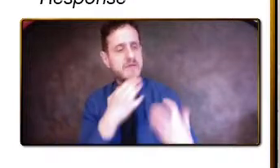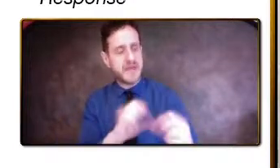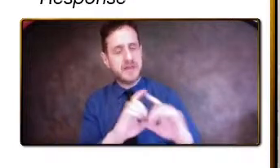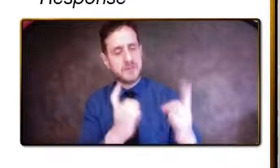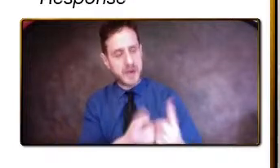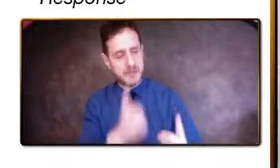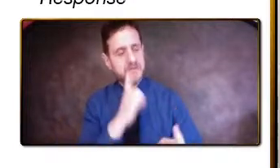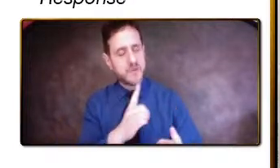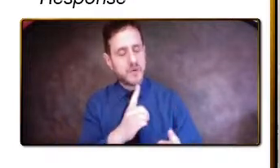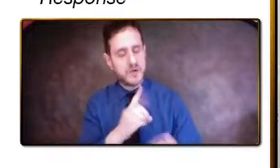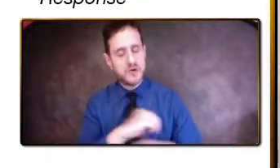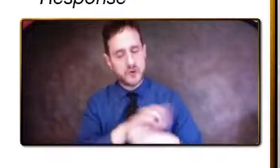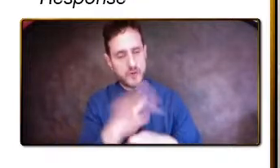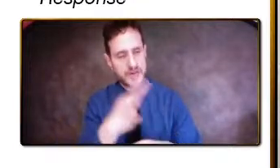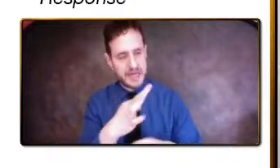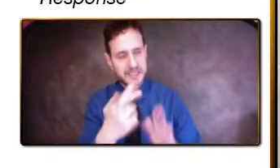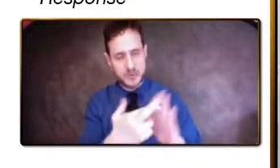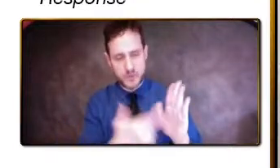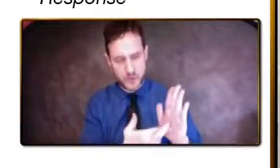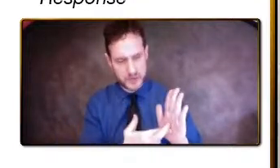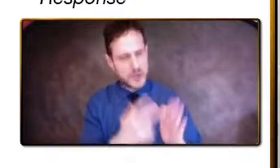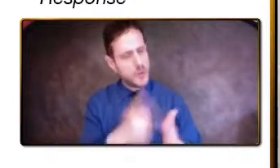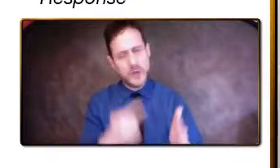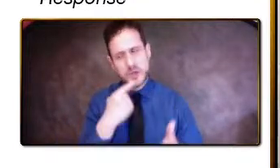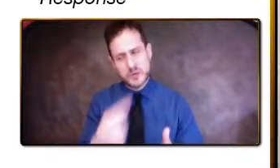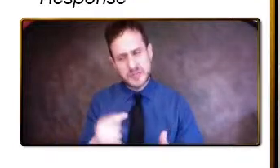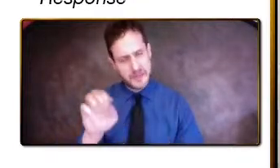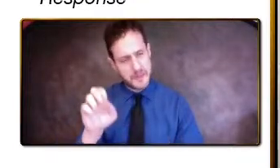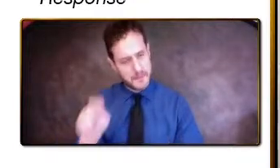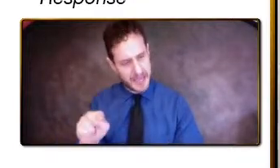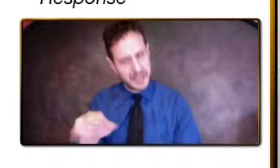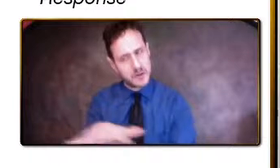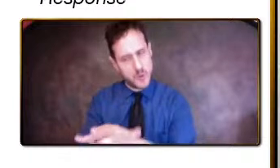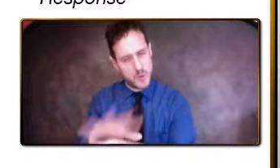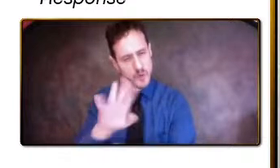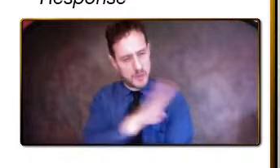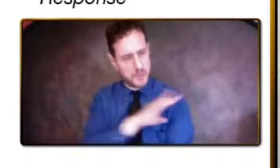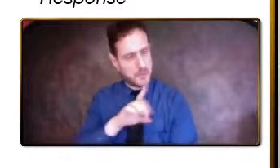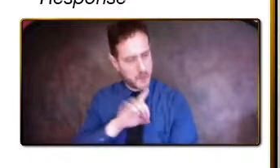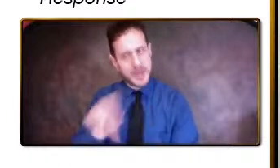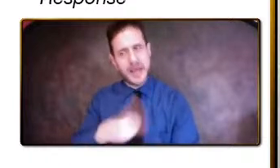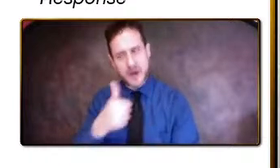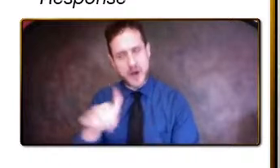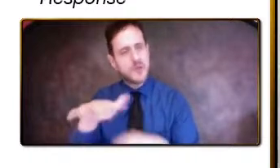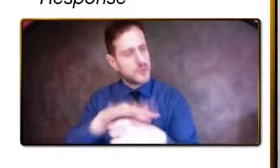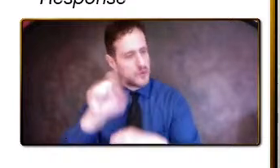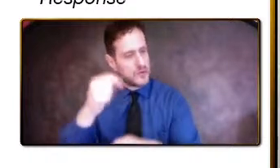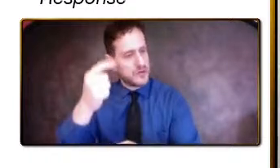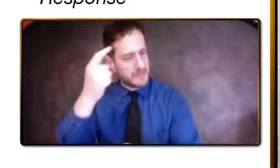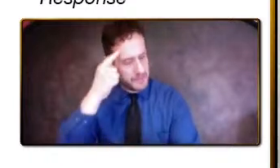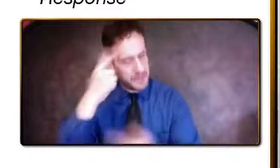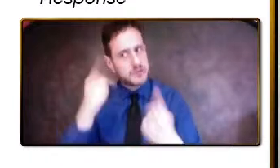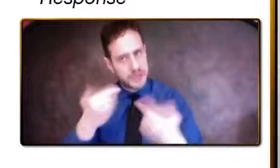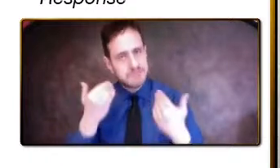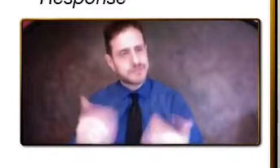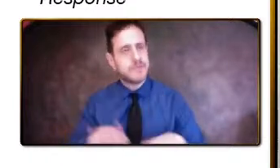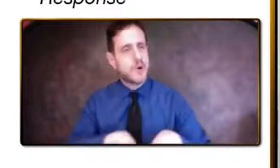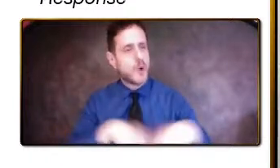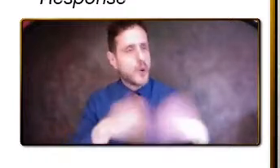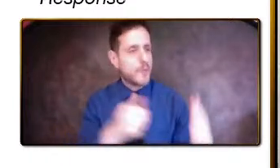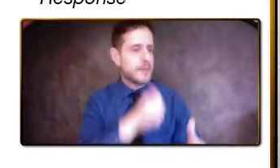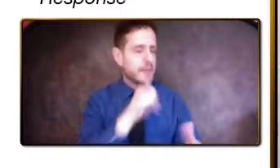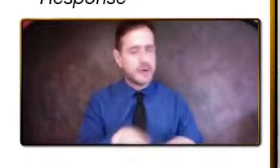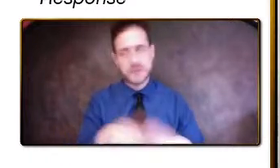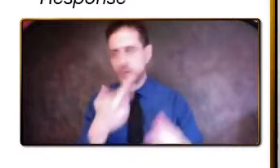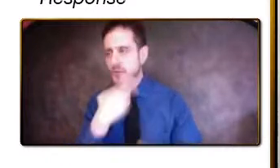mitigation violations. What is your message to this local government and others who are moving forward with opening bars and restaurants and making decisions